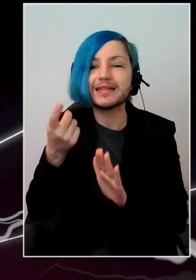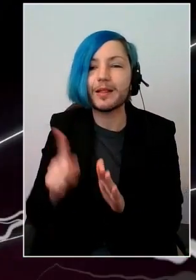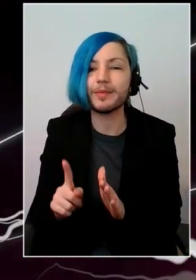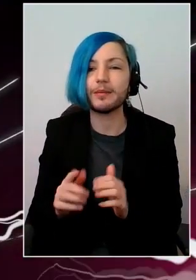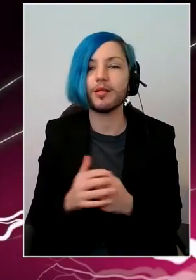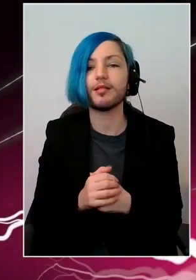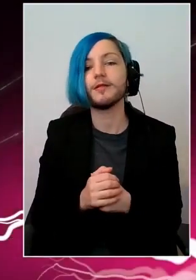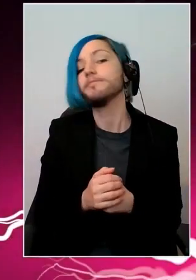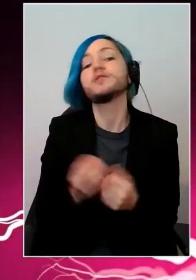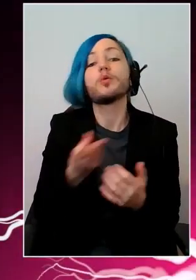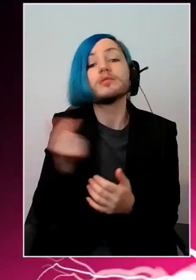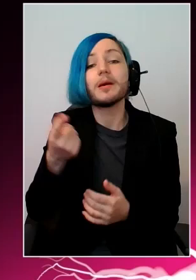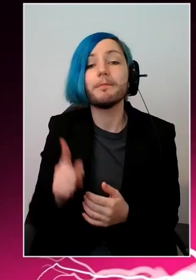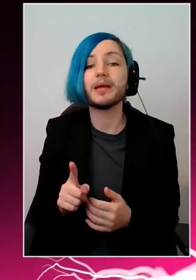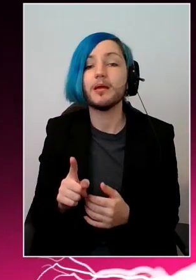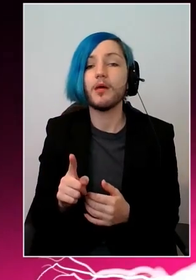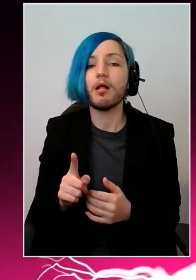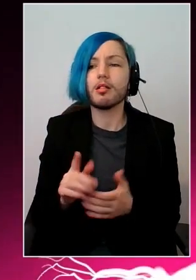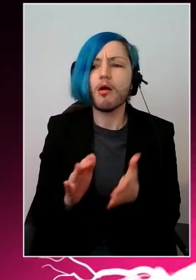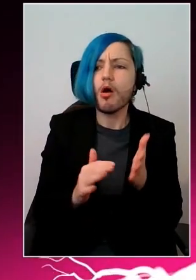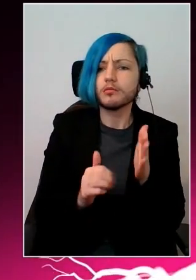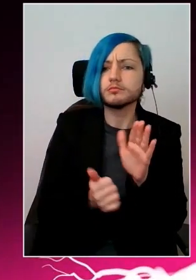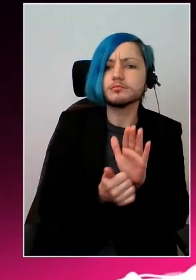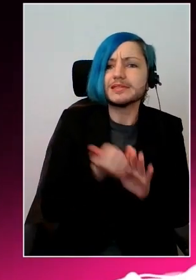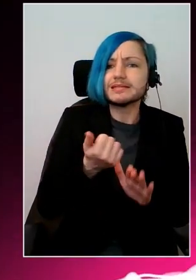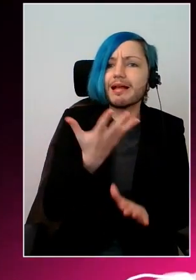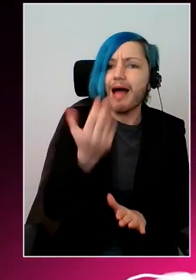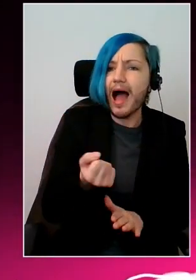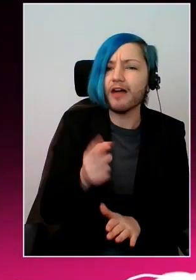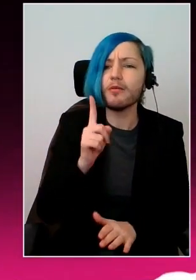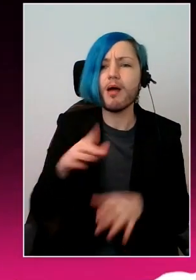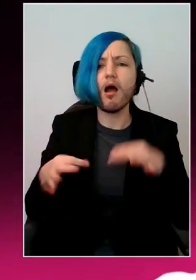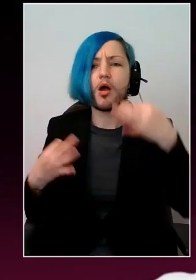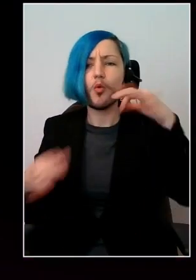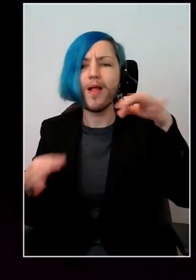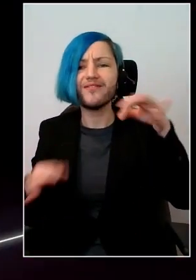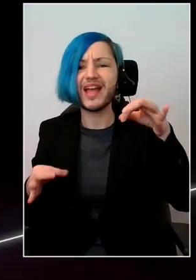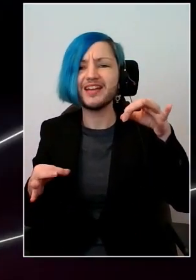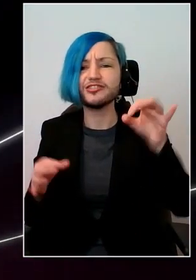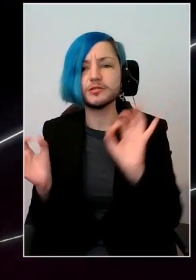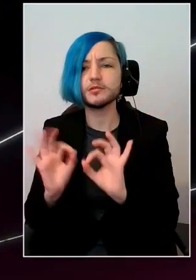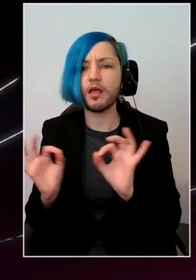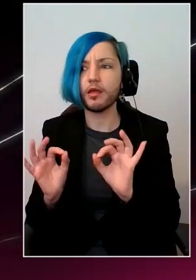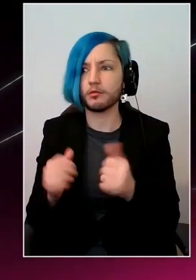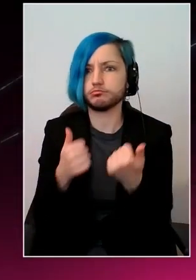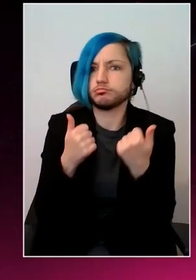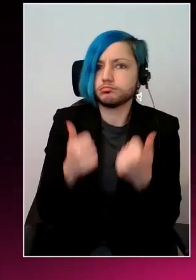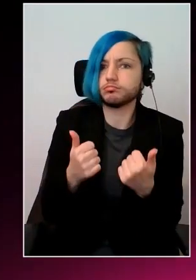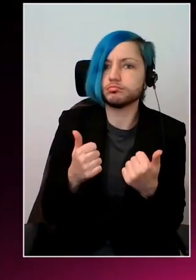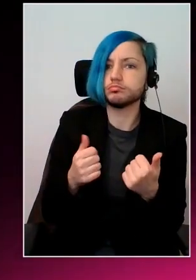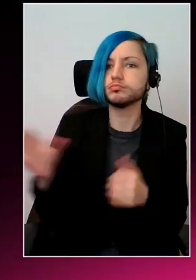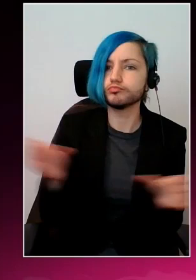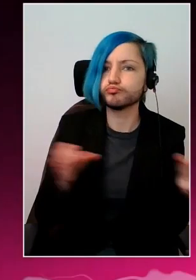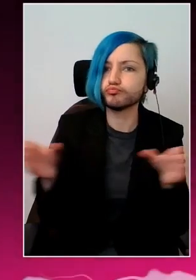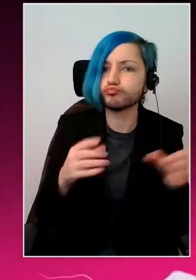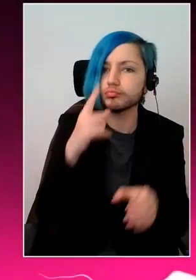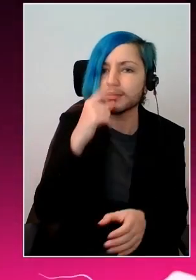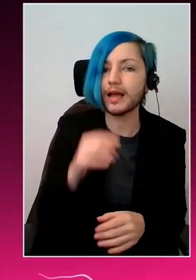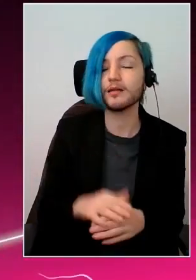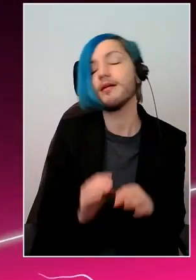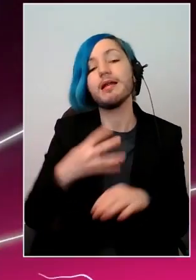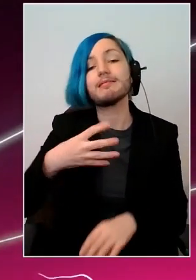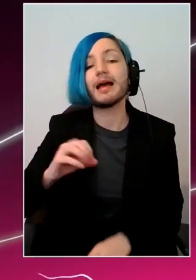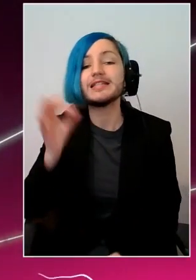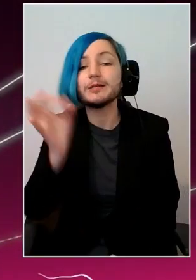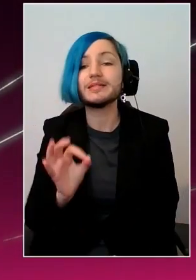underlying aptitude rather than specific qualifications. Over 90% of recruits complete apprenticeships